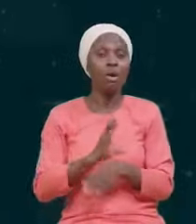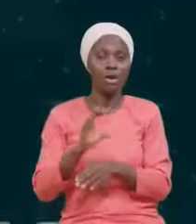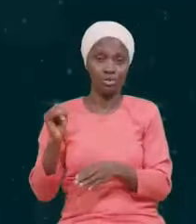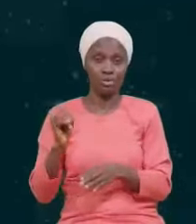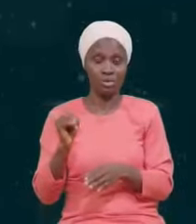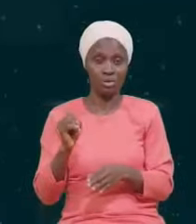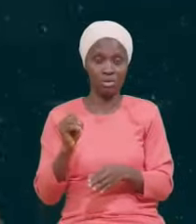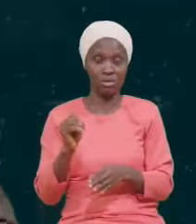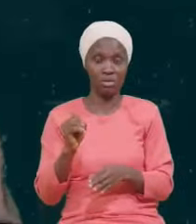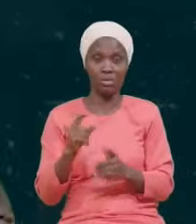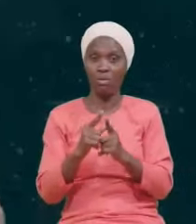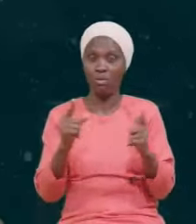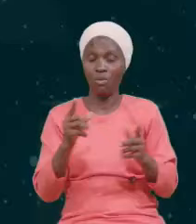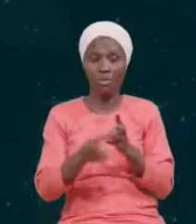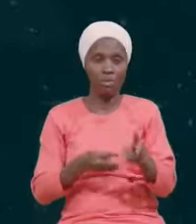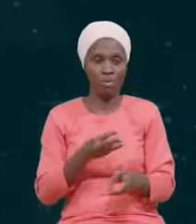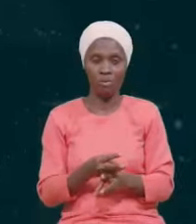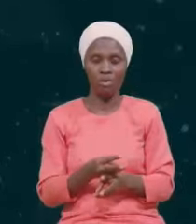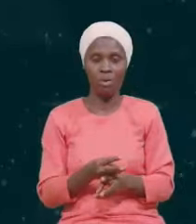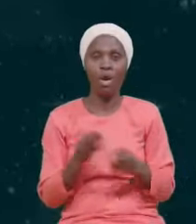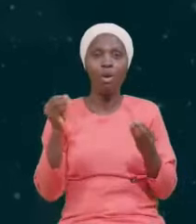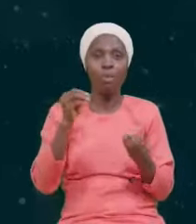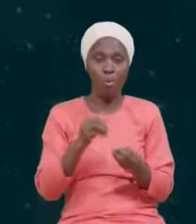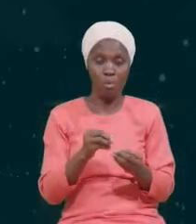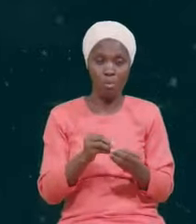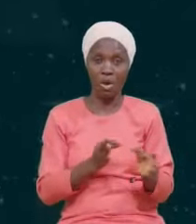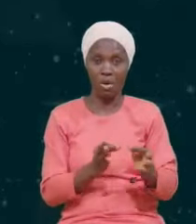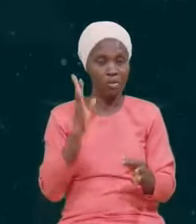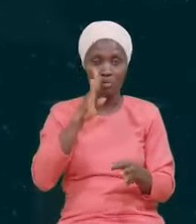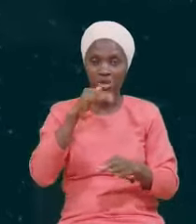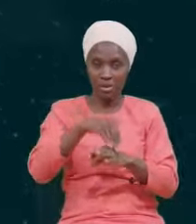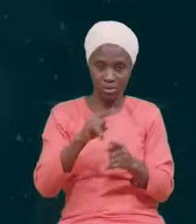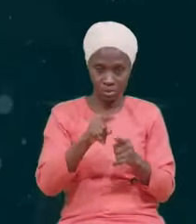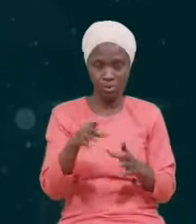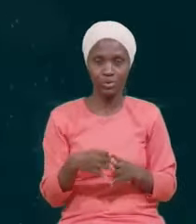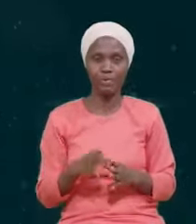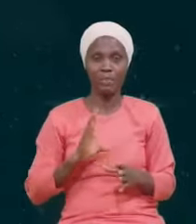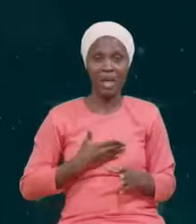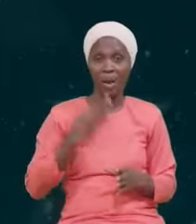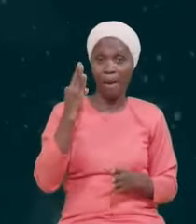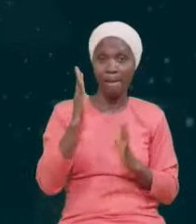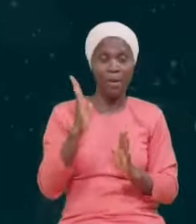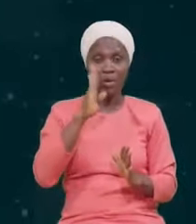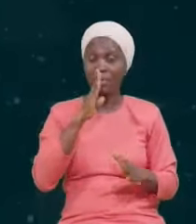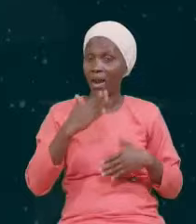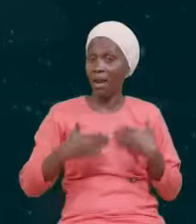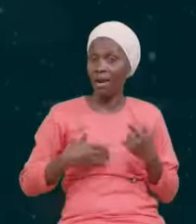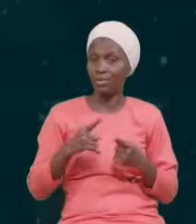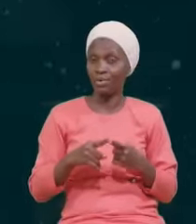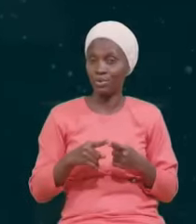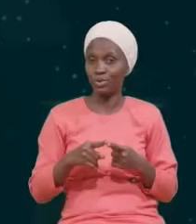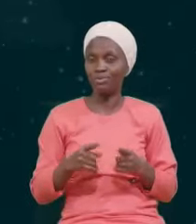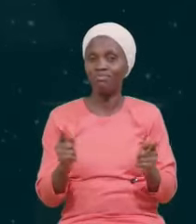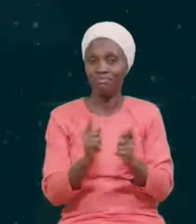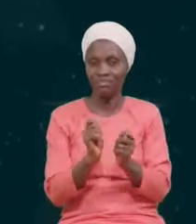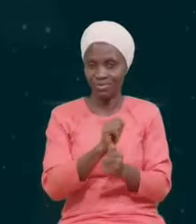this will be sent to you. Our pastor will be delighted to have you join this